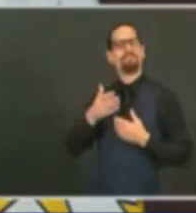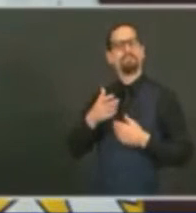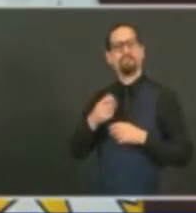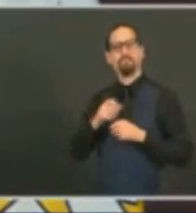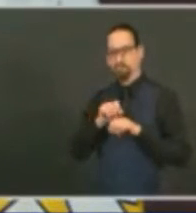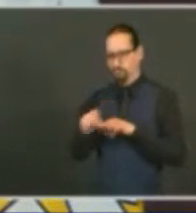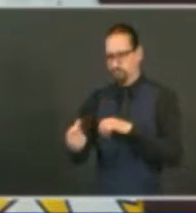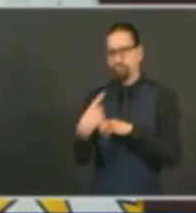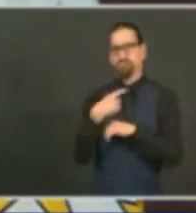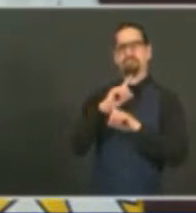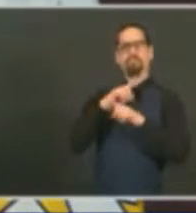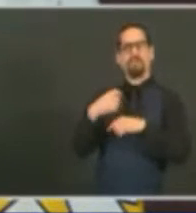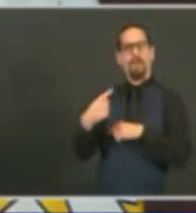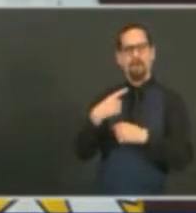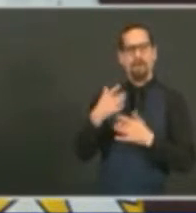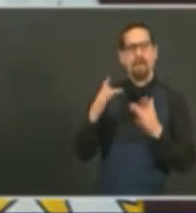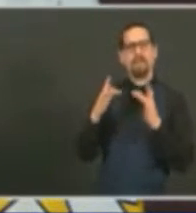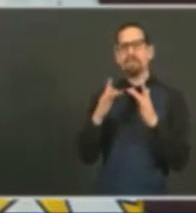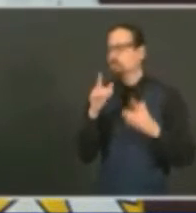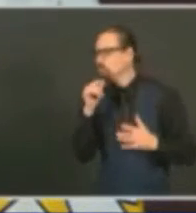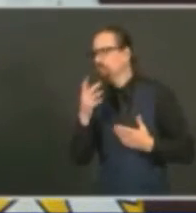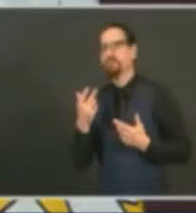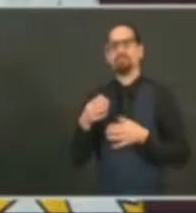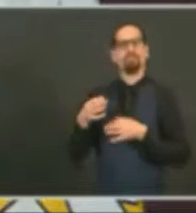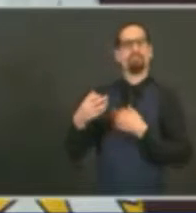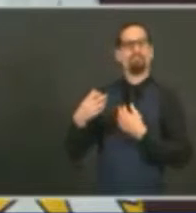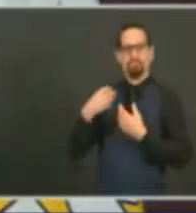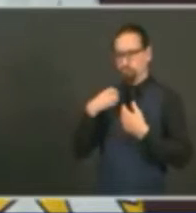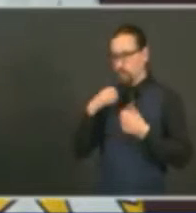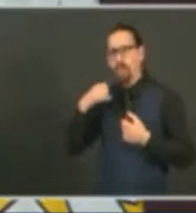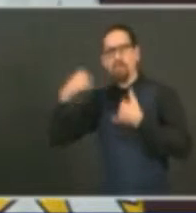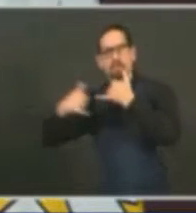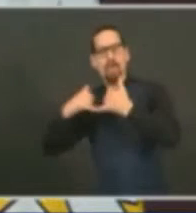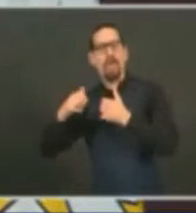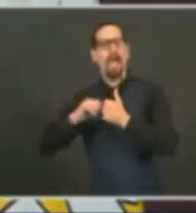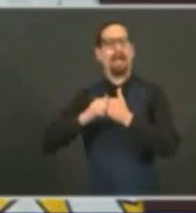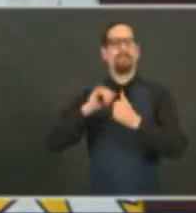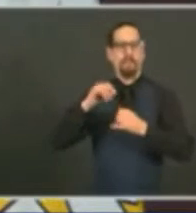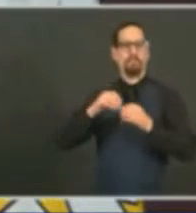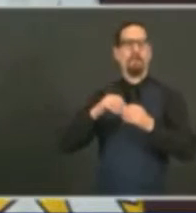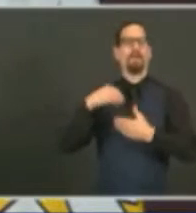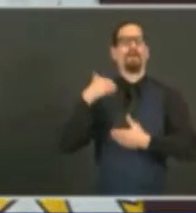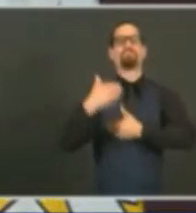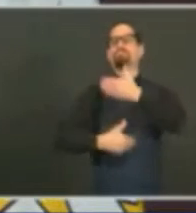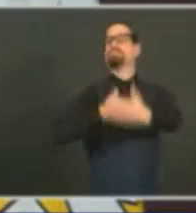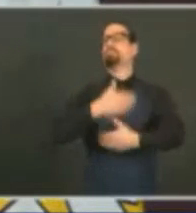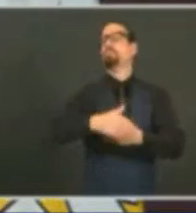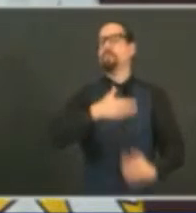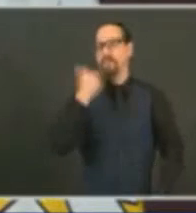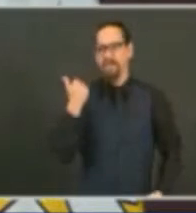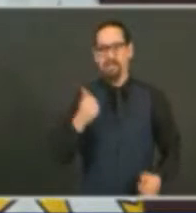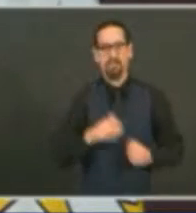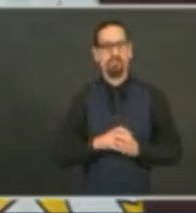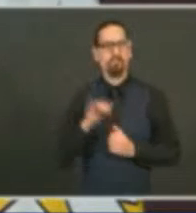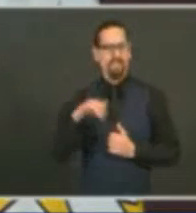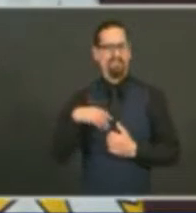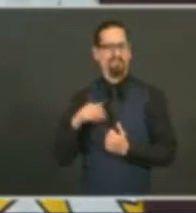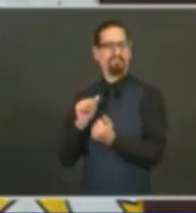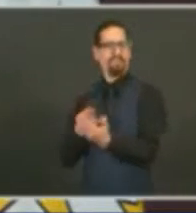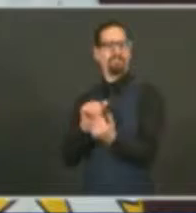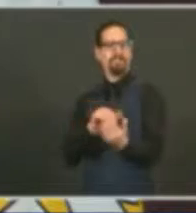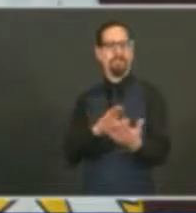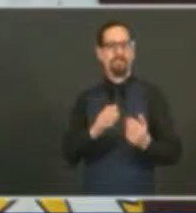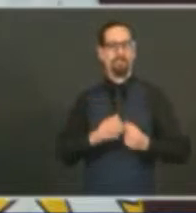contacts are. These are the ways that we can go forward in addressing the response more creatively. Because